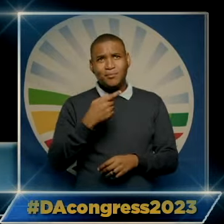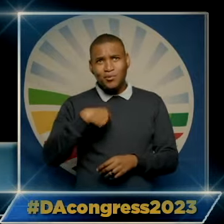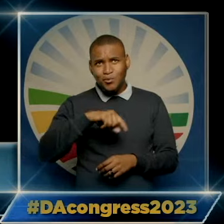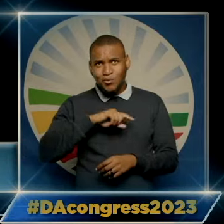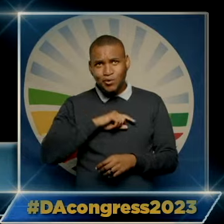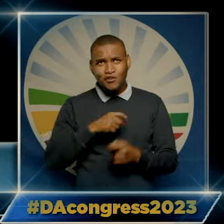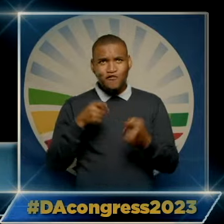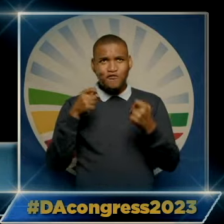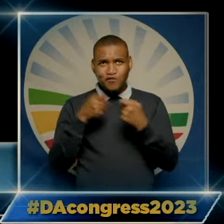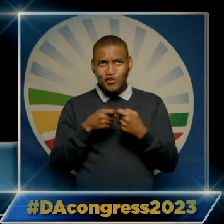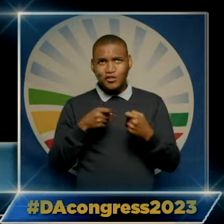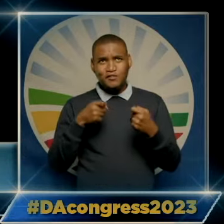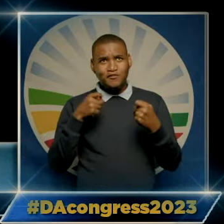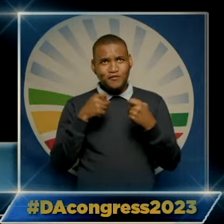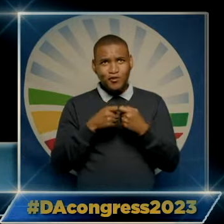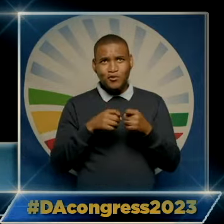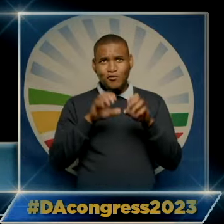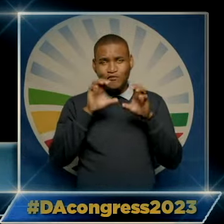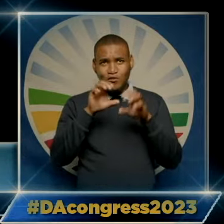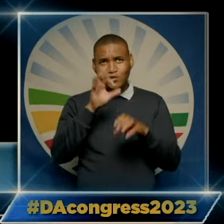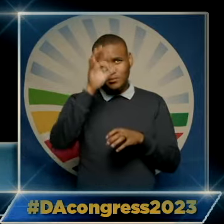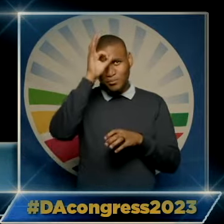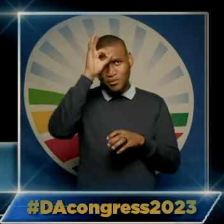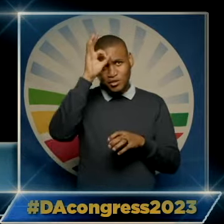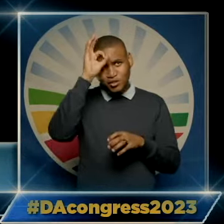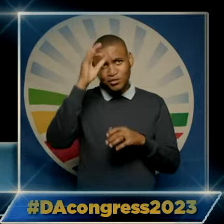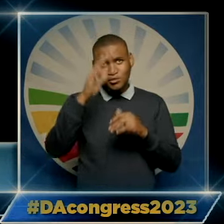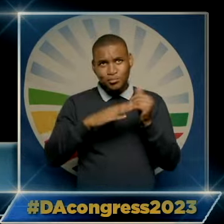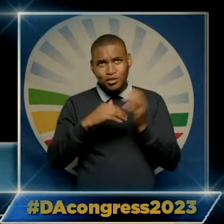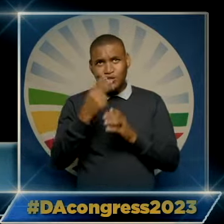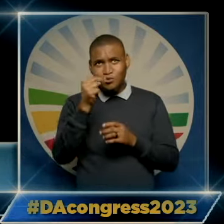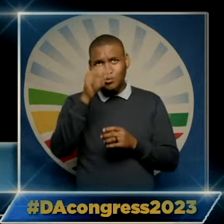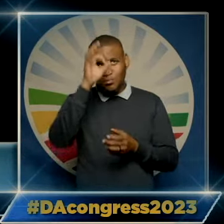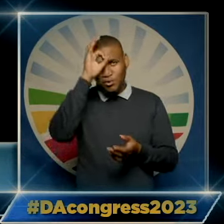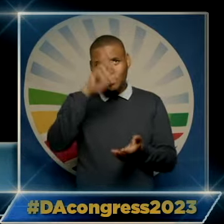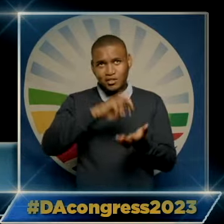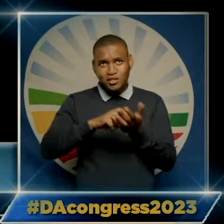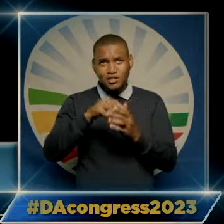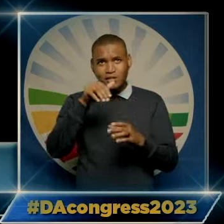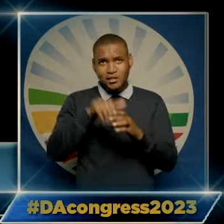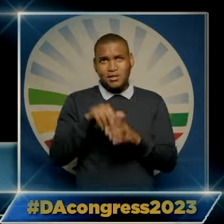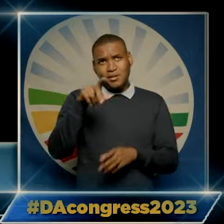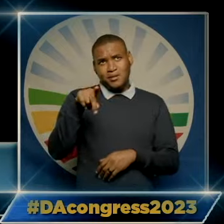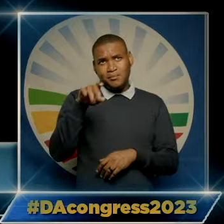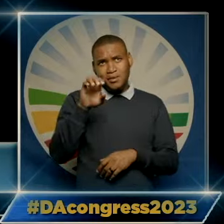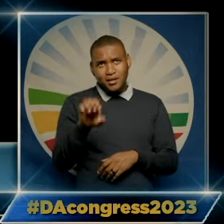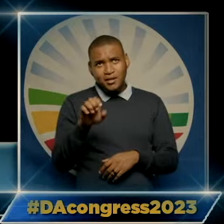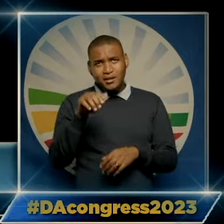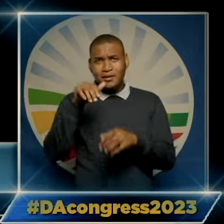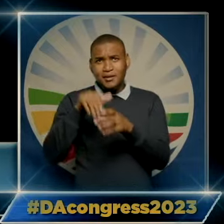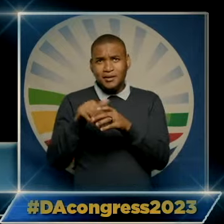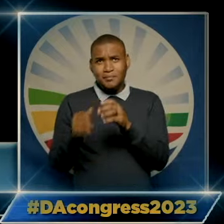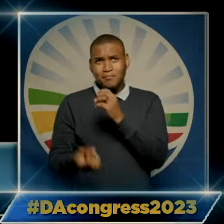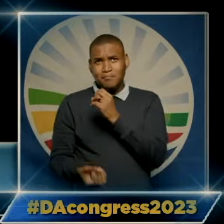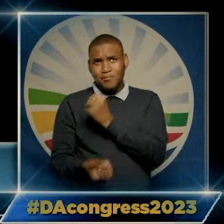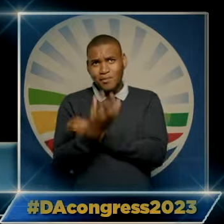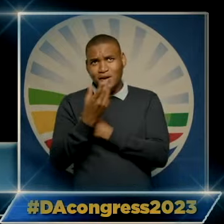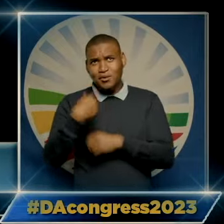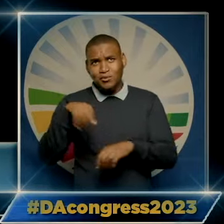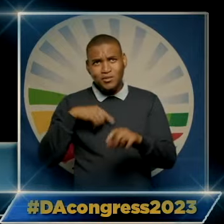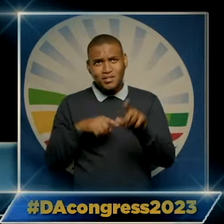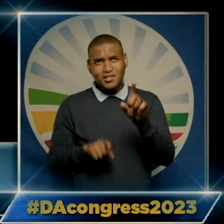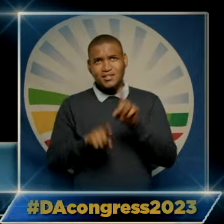relentlessly fought and forced SAPS to build a new police station in Gqeberha. In Mpumalanga, we